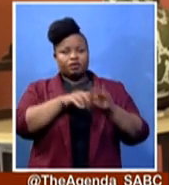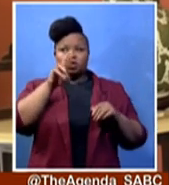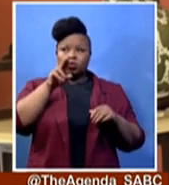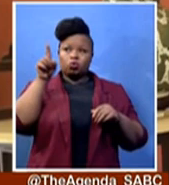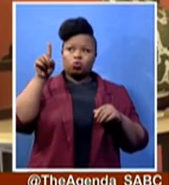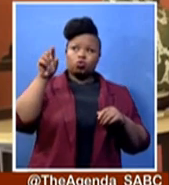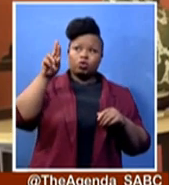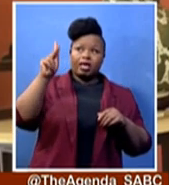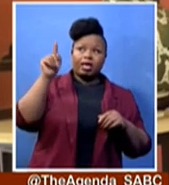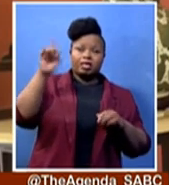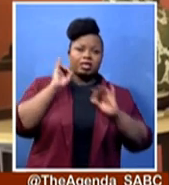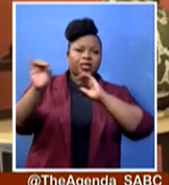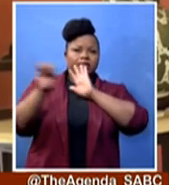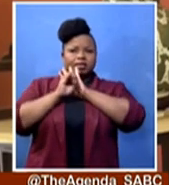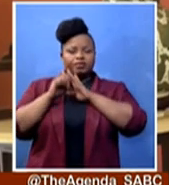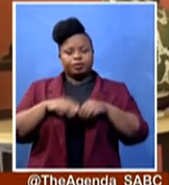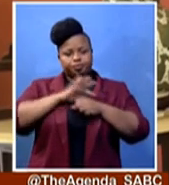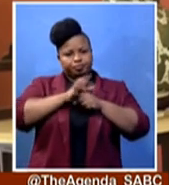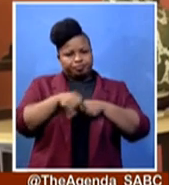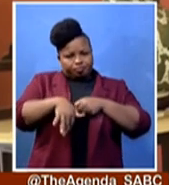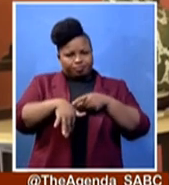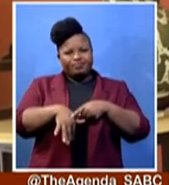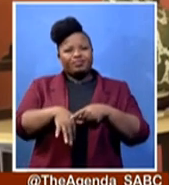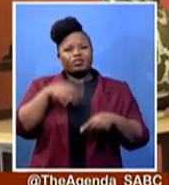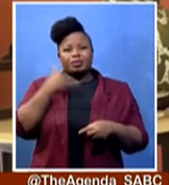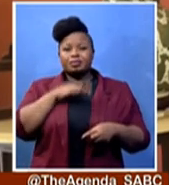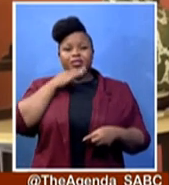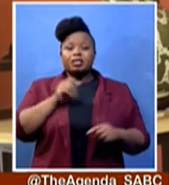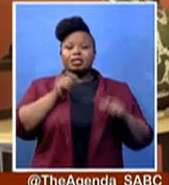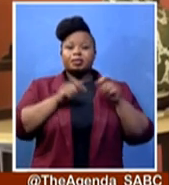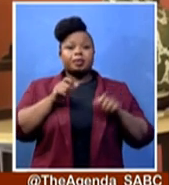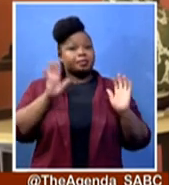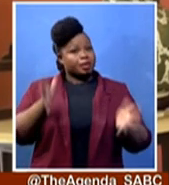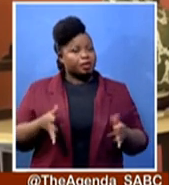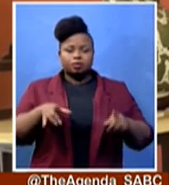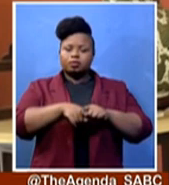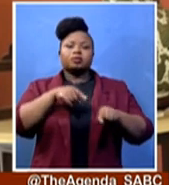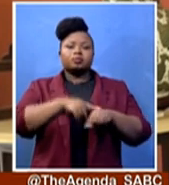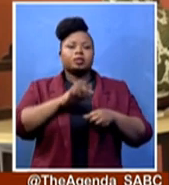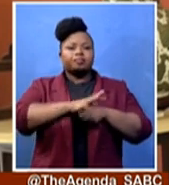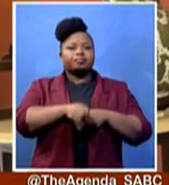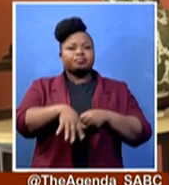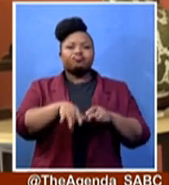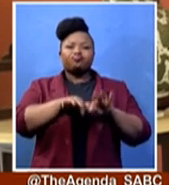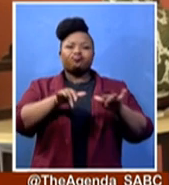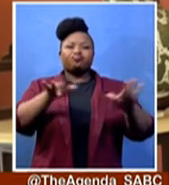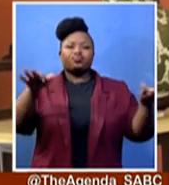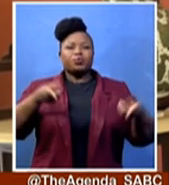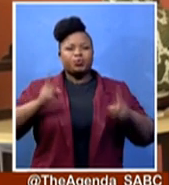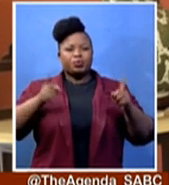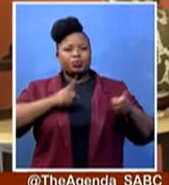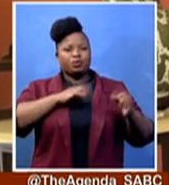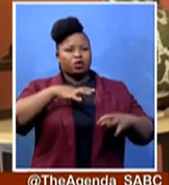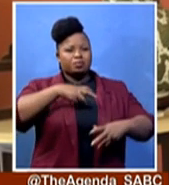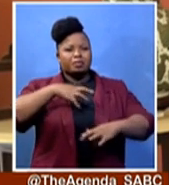in cases. So it's not just human behavior, it's also the way the virus is adapting in the months and the weeks